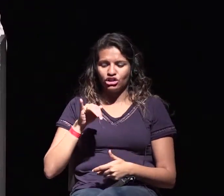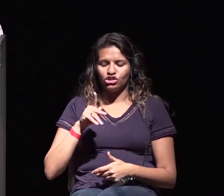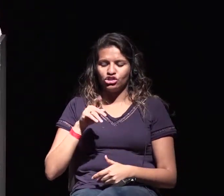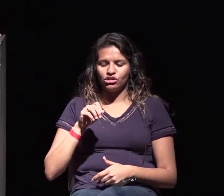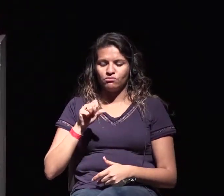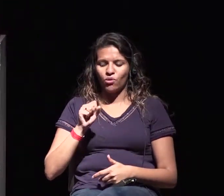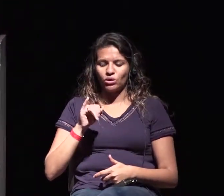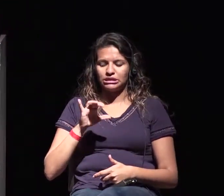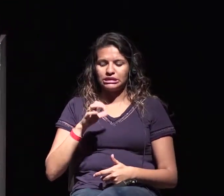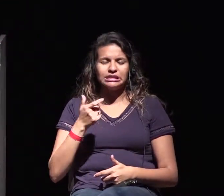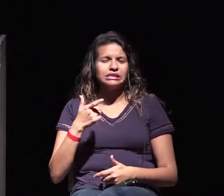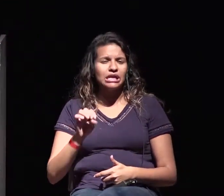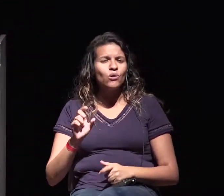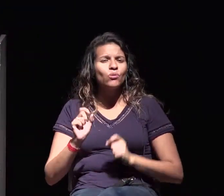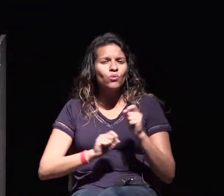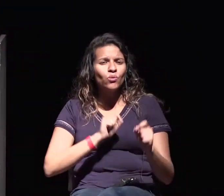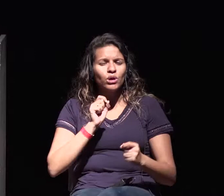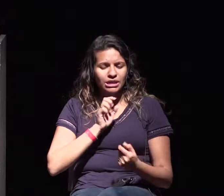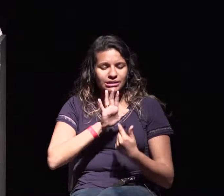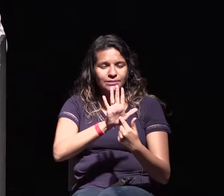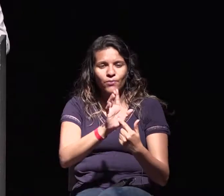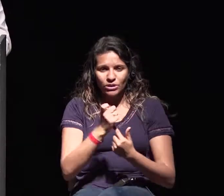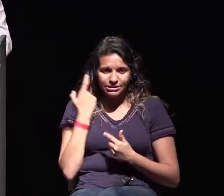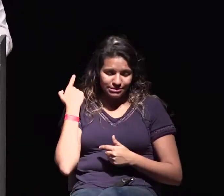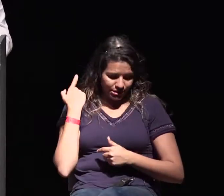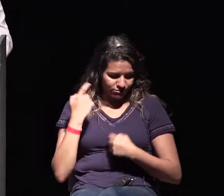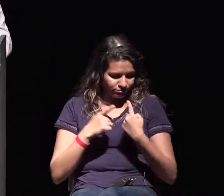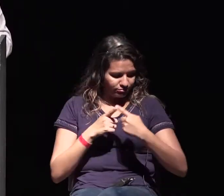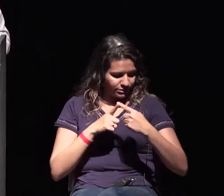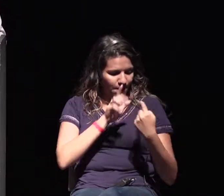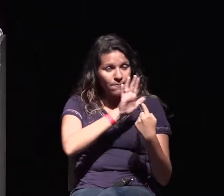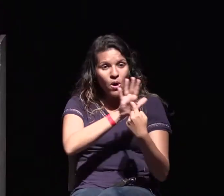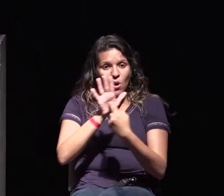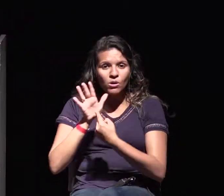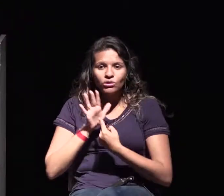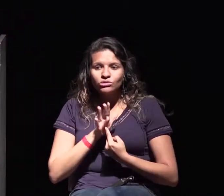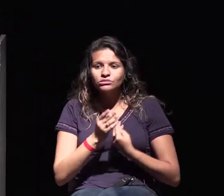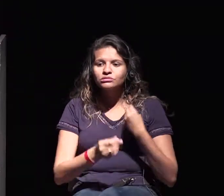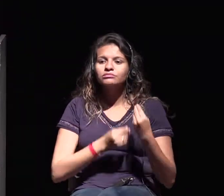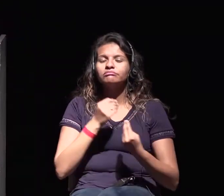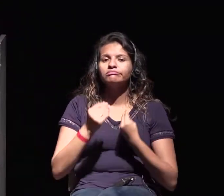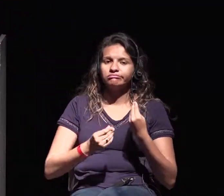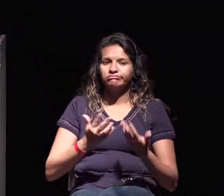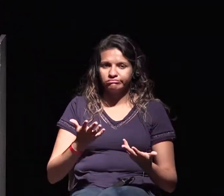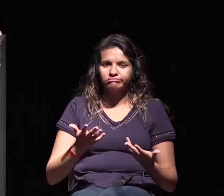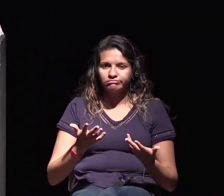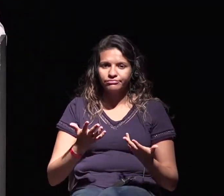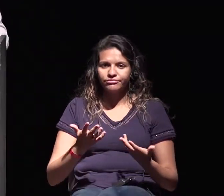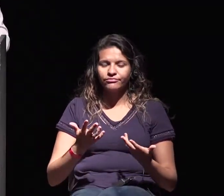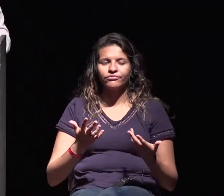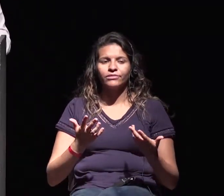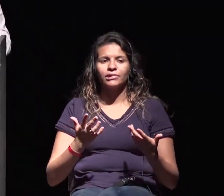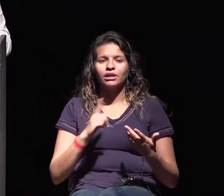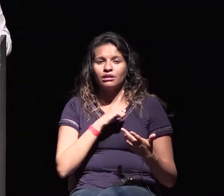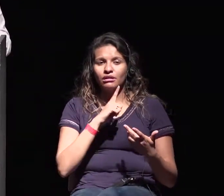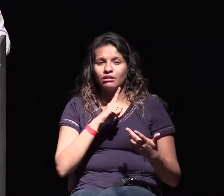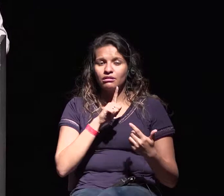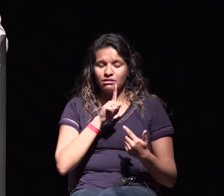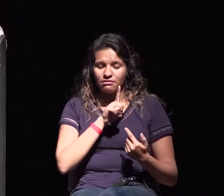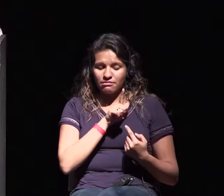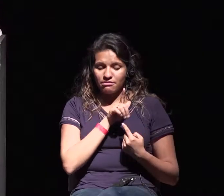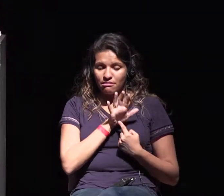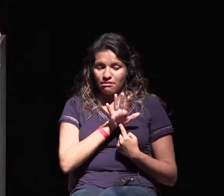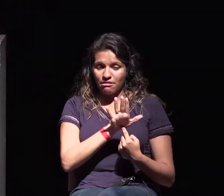exposes, reveals, and displays a state of flux. Exhibiting a constant exposition,